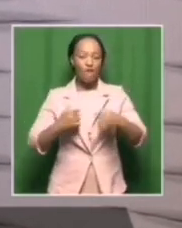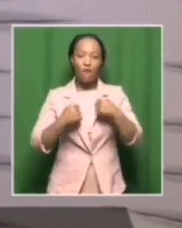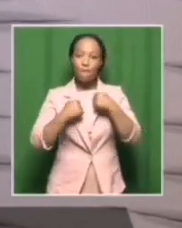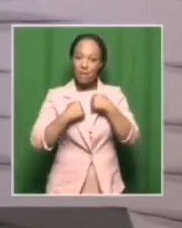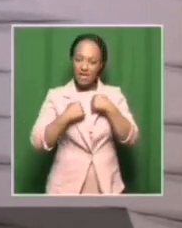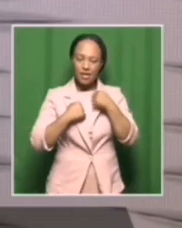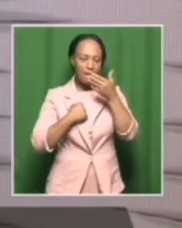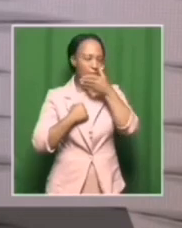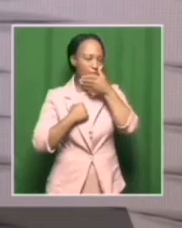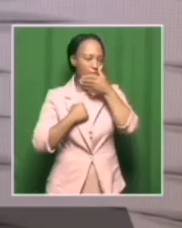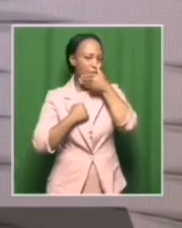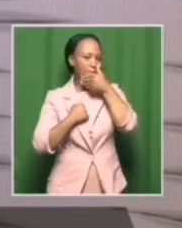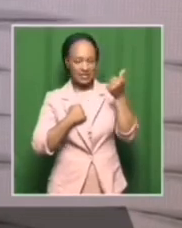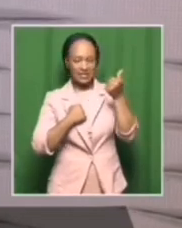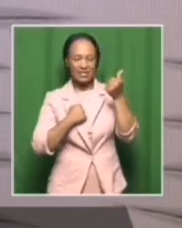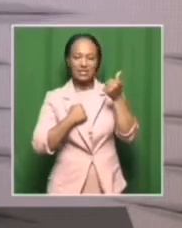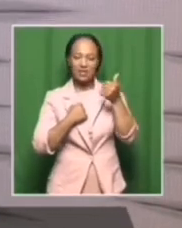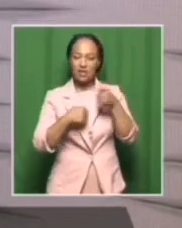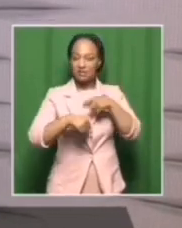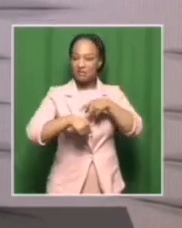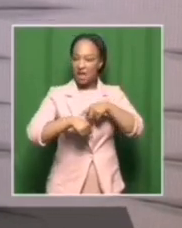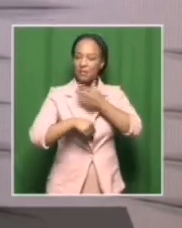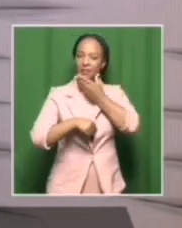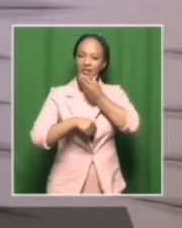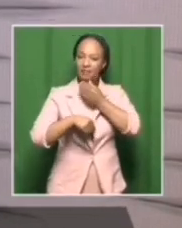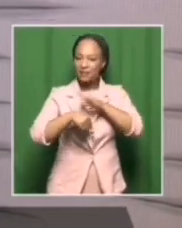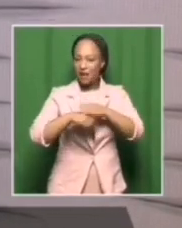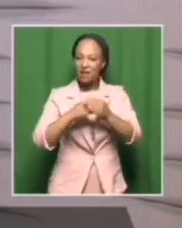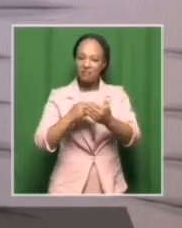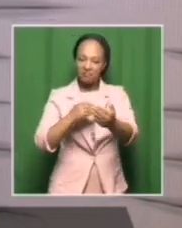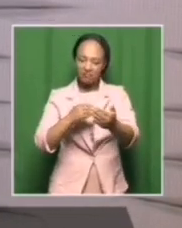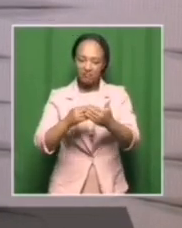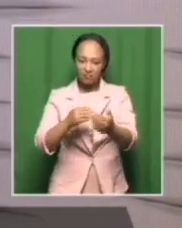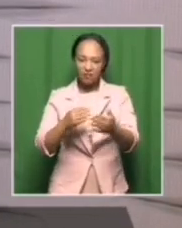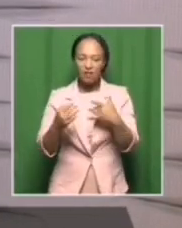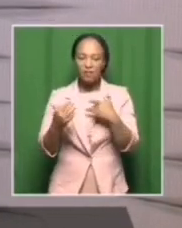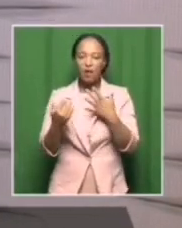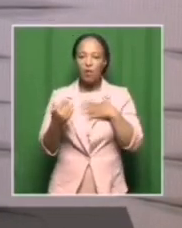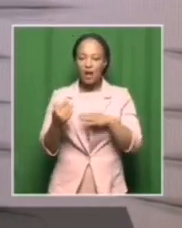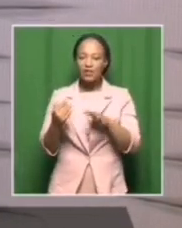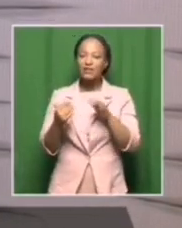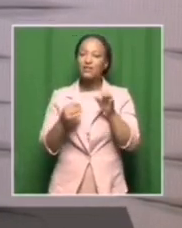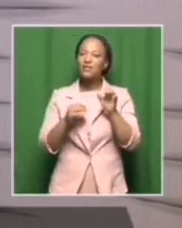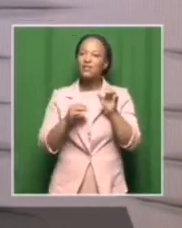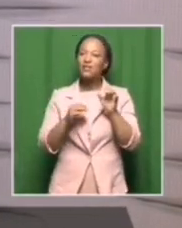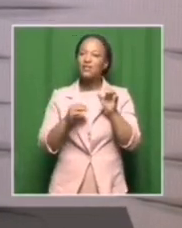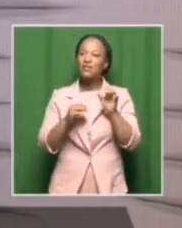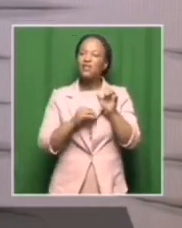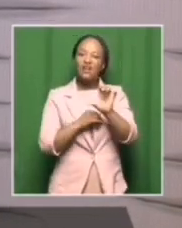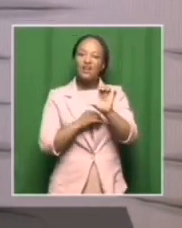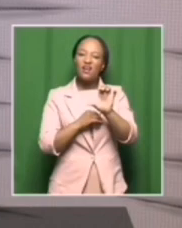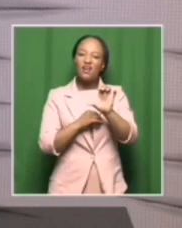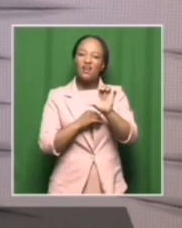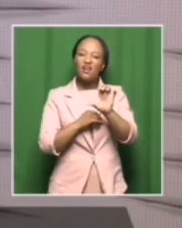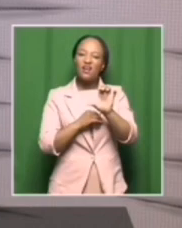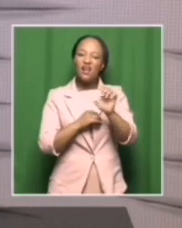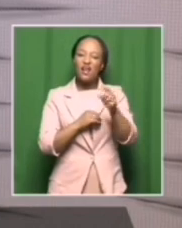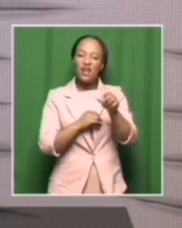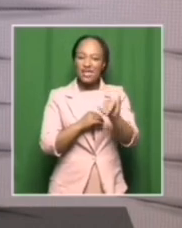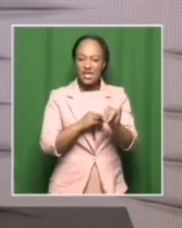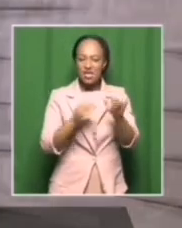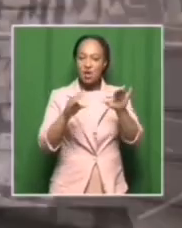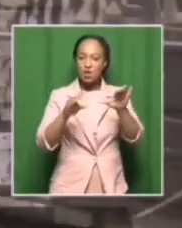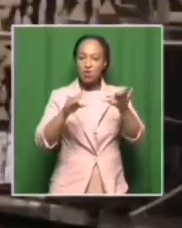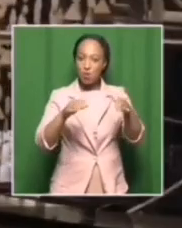to be over this festive season. So I want to talk a little bit more about the Legacy Group, because the Legacy isn't just found here